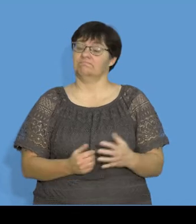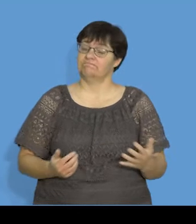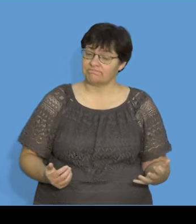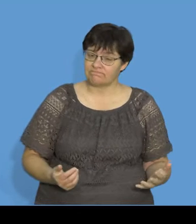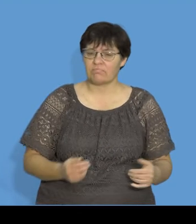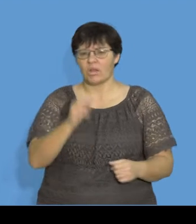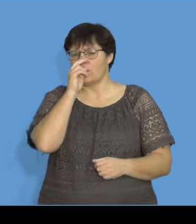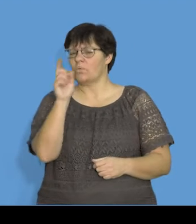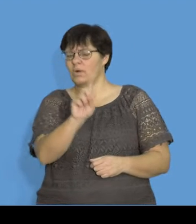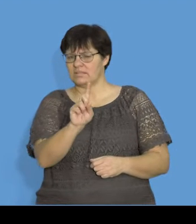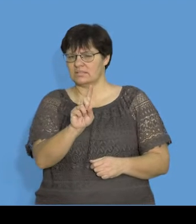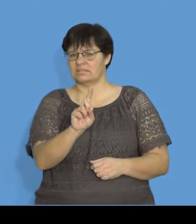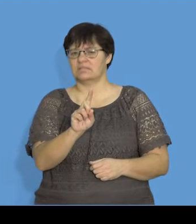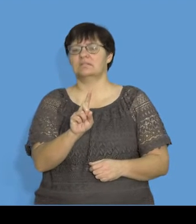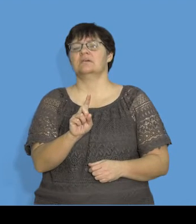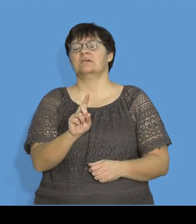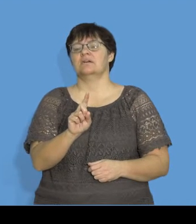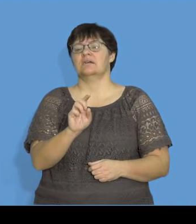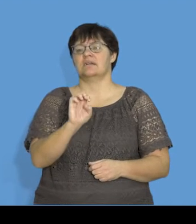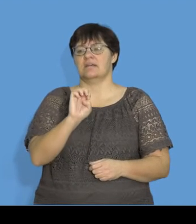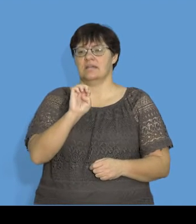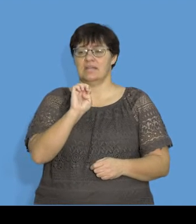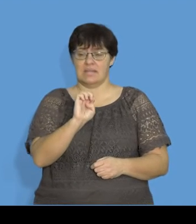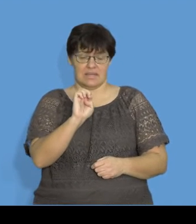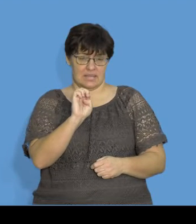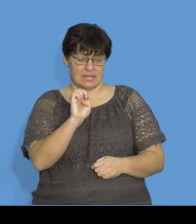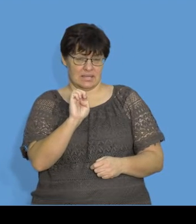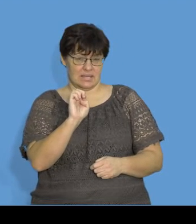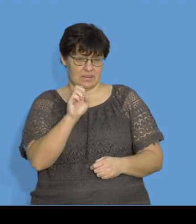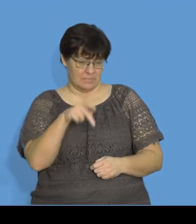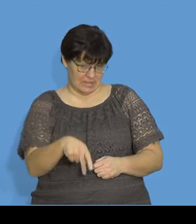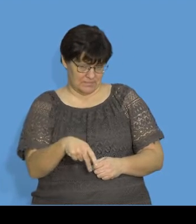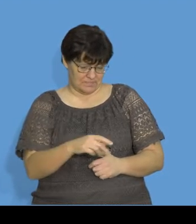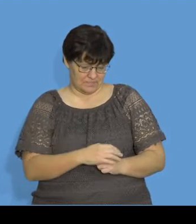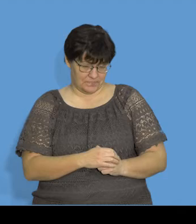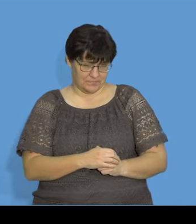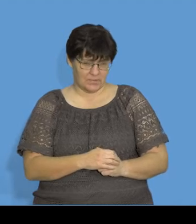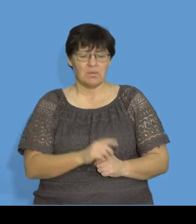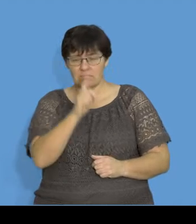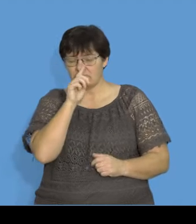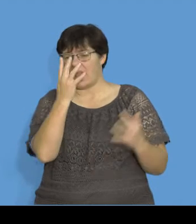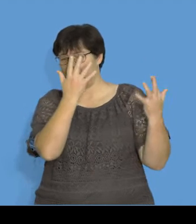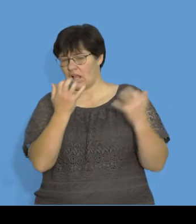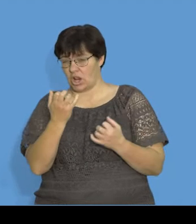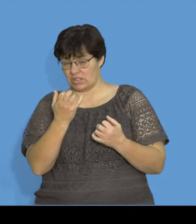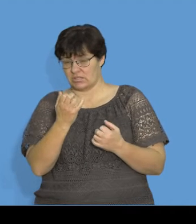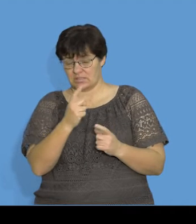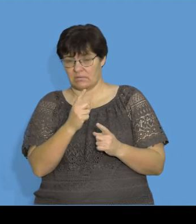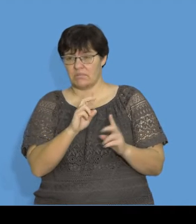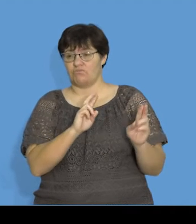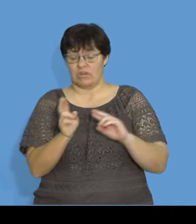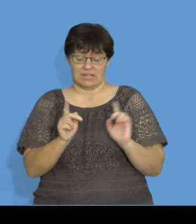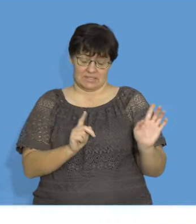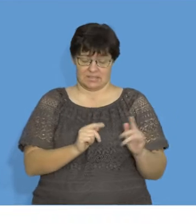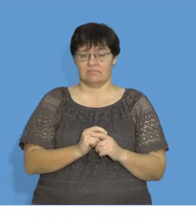Let's look at potential energy. And again, I've got something to show you, but we're going to do some calculations with it. So I'm going to get that side ready.